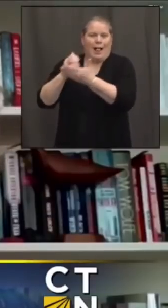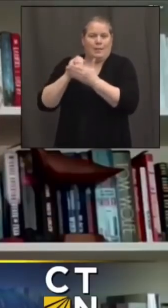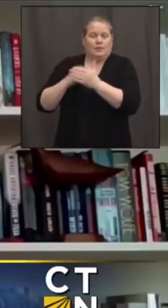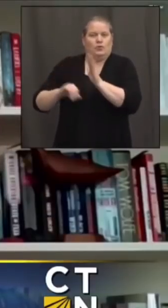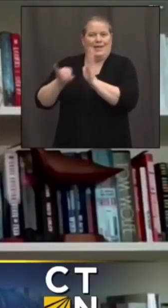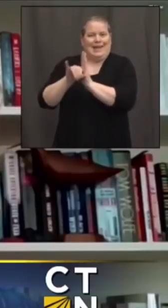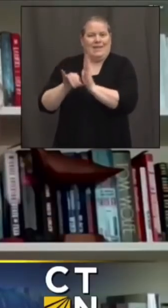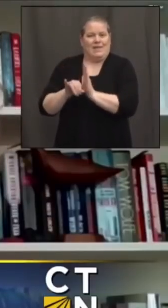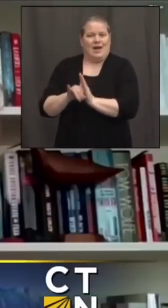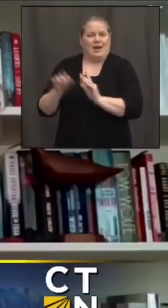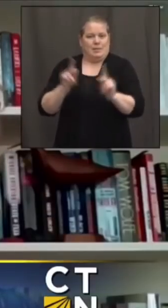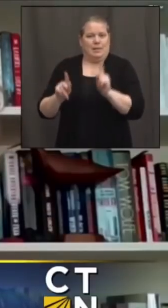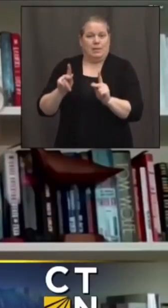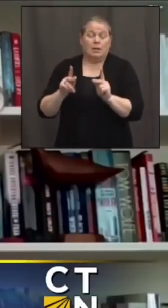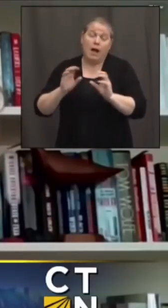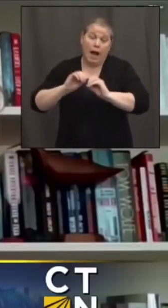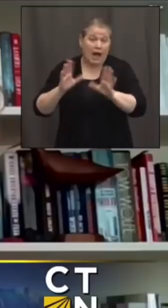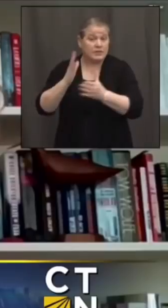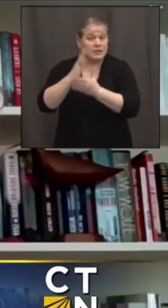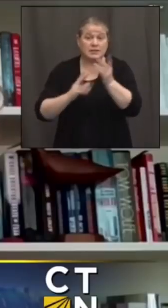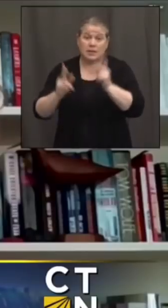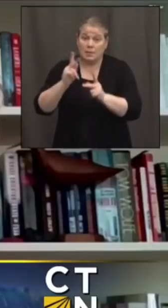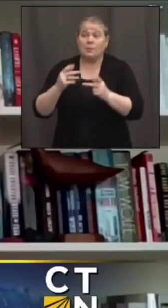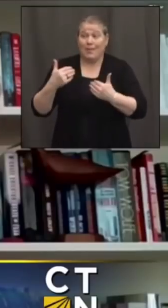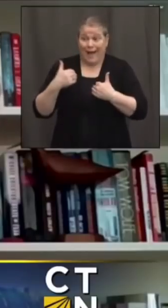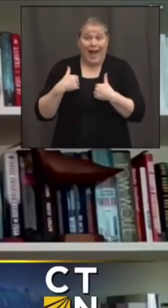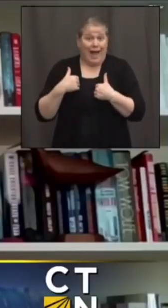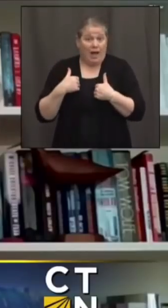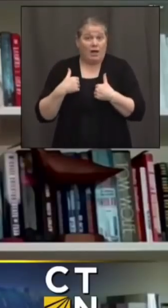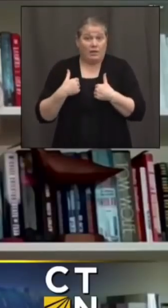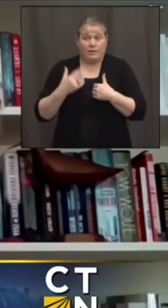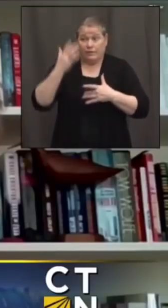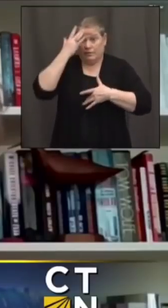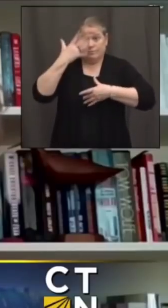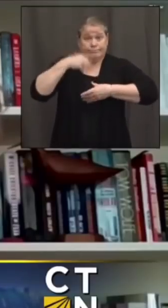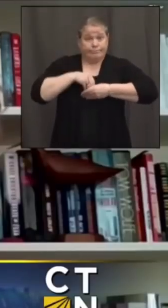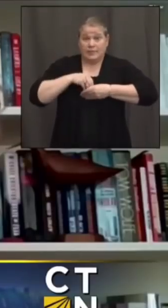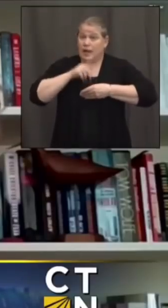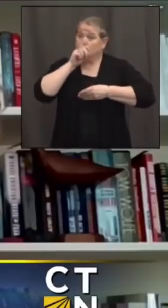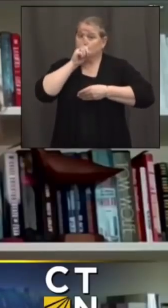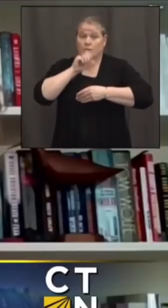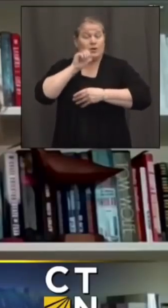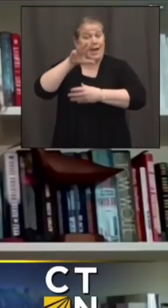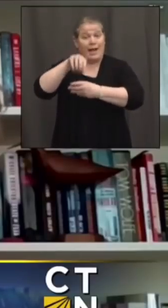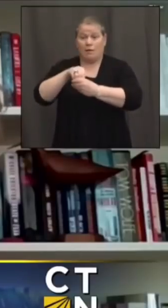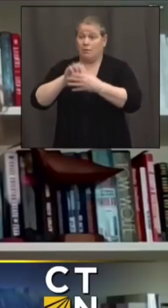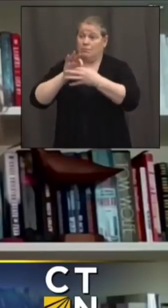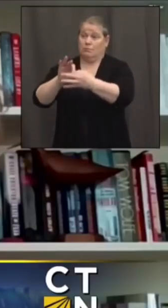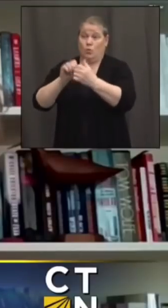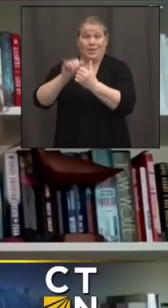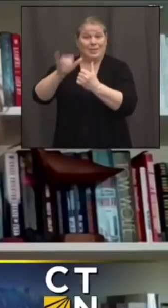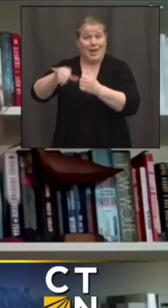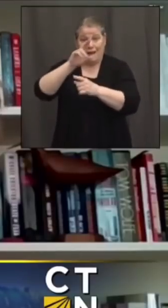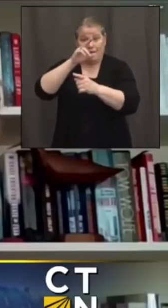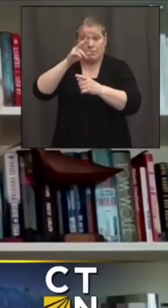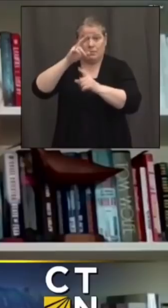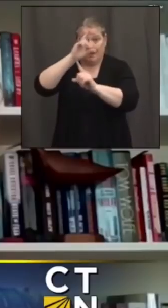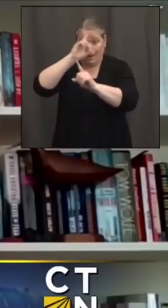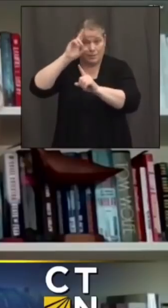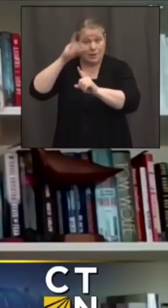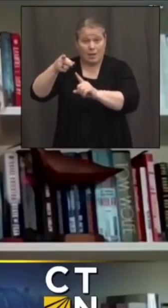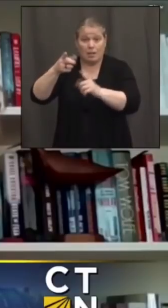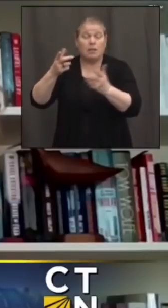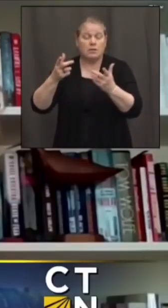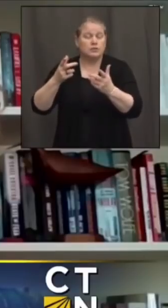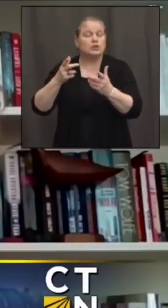conditions. Obviously, there are going to be some people that have those conditions that aren't affiliated with one of those providers. So we'll be providing a way that they